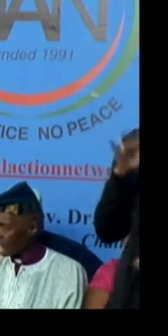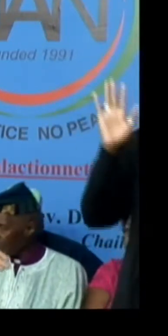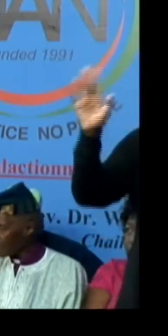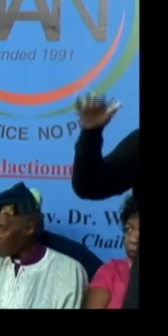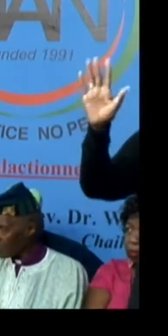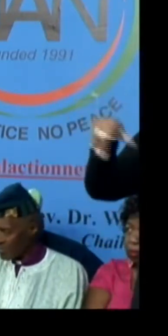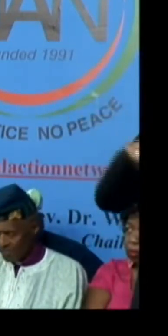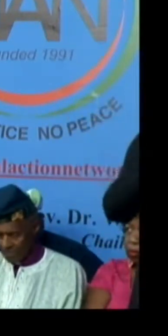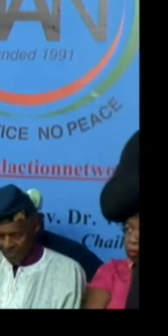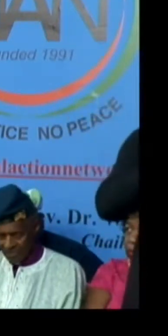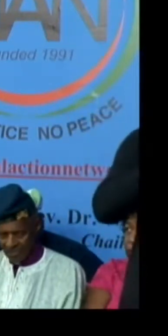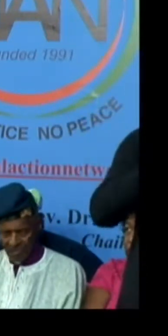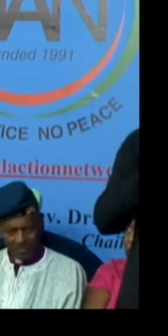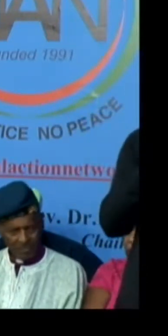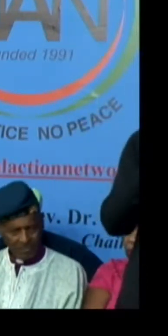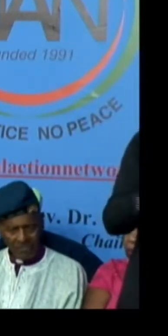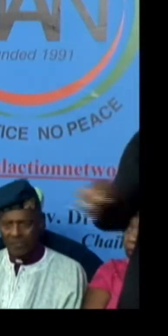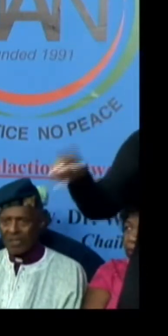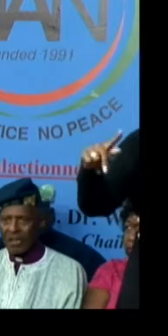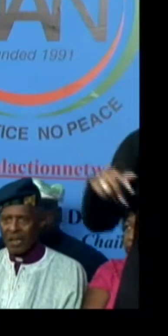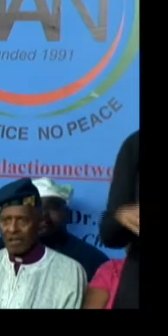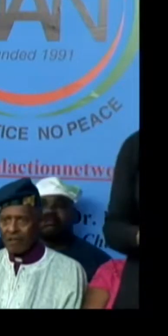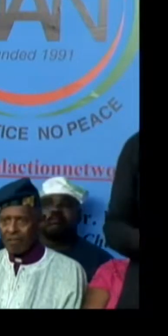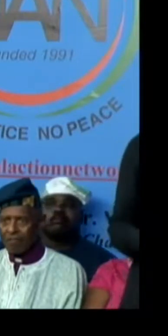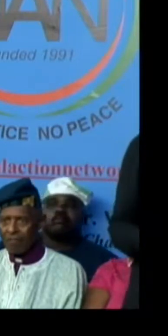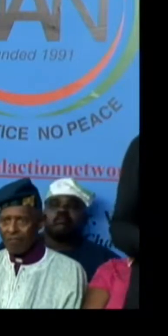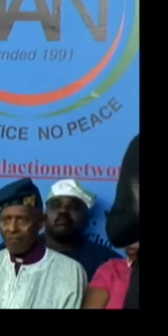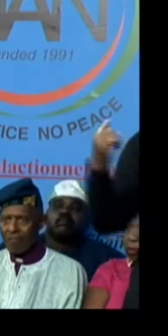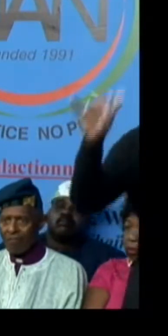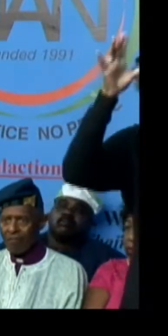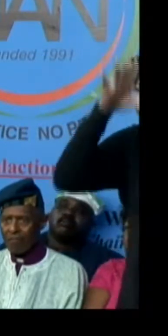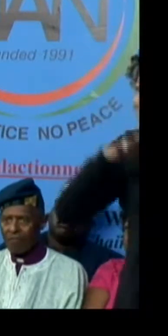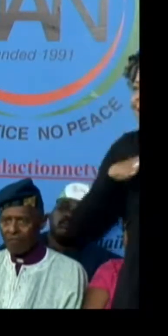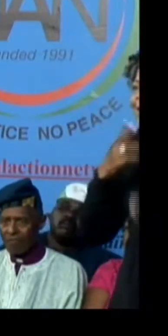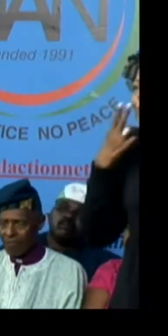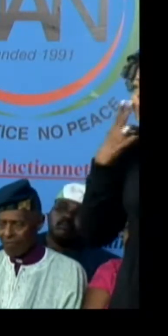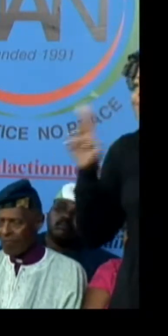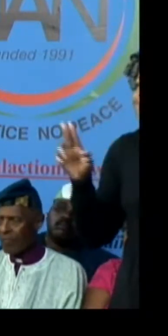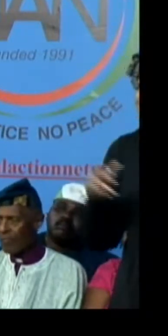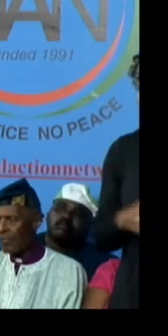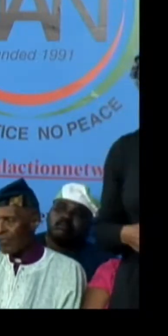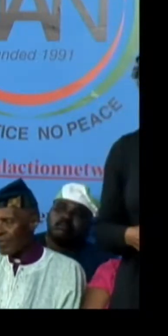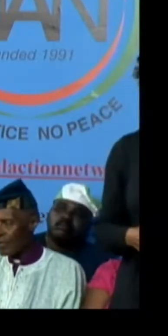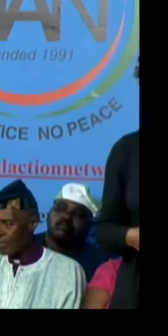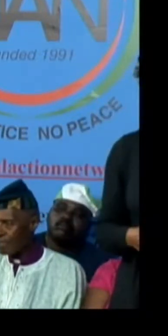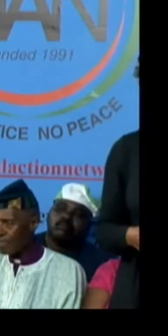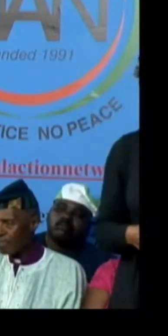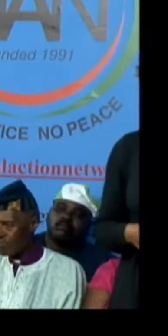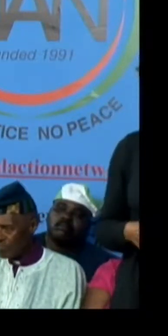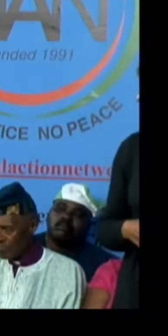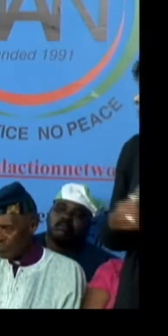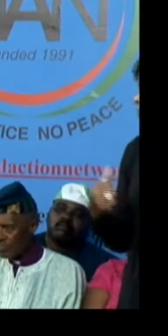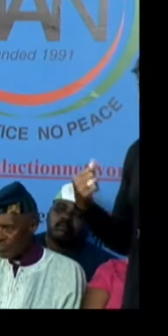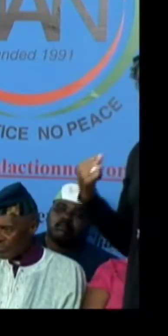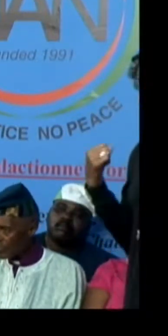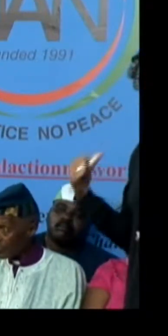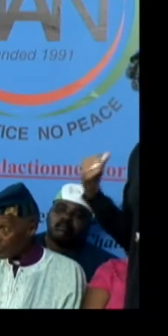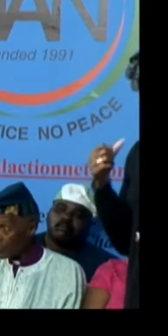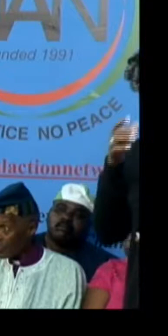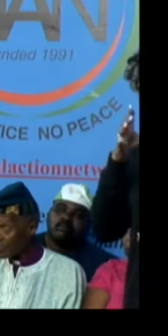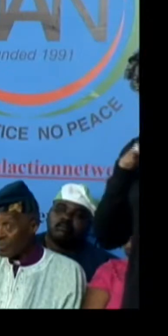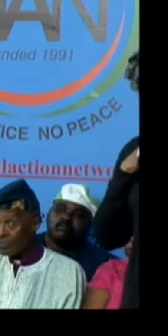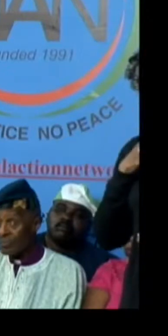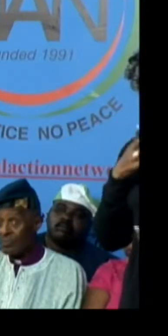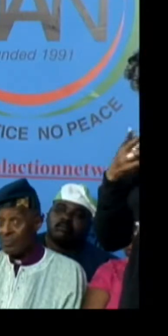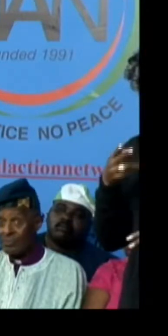And you look at Eric Garner's mother here this morning, Gwen Carr, son choked to death by police. Are you